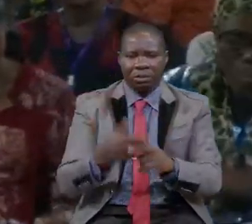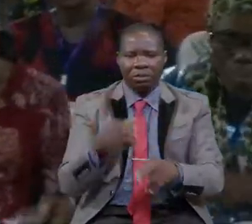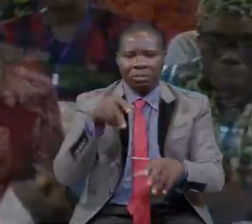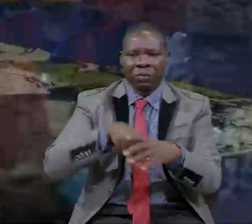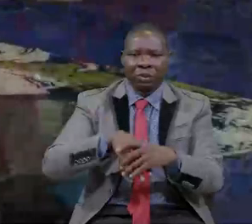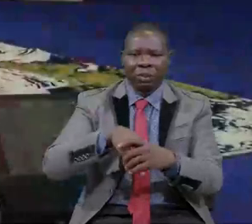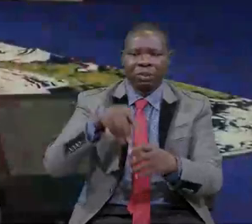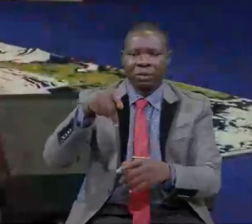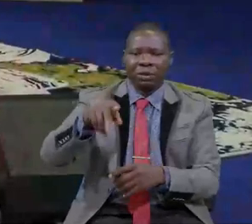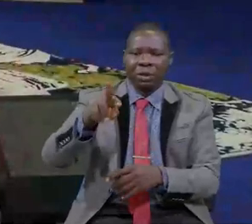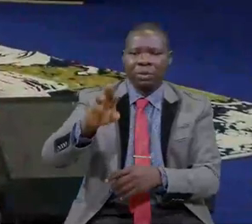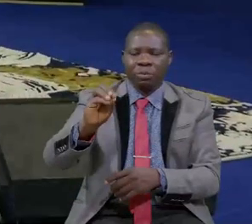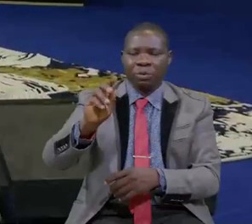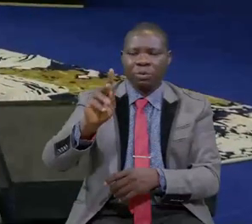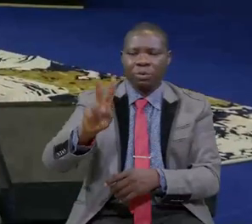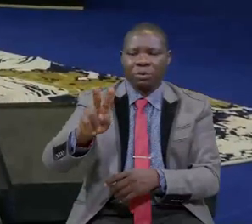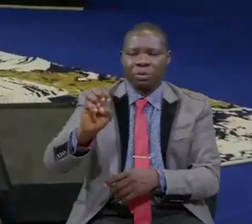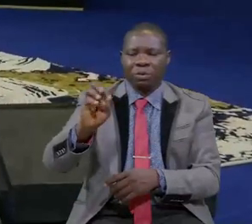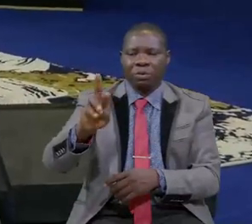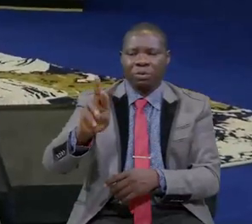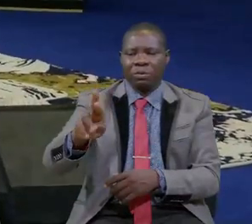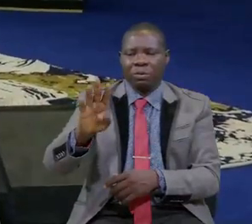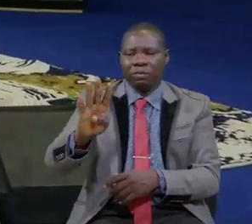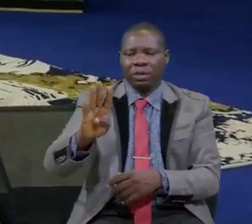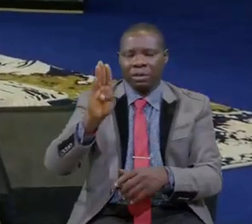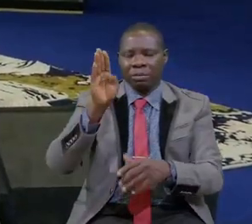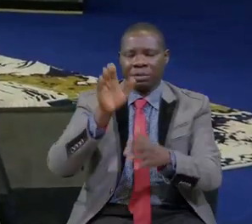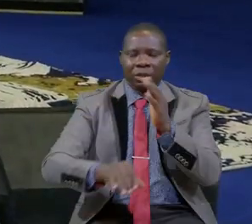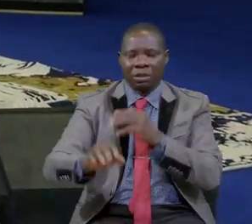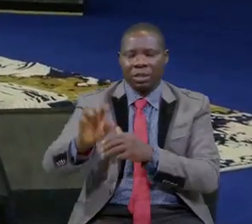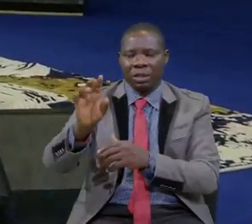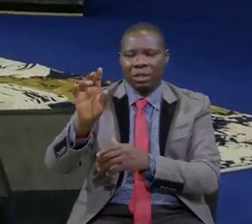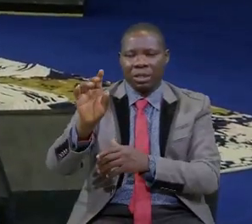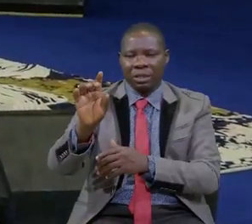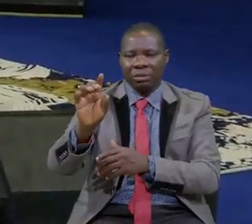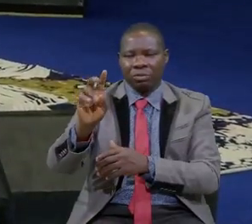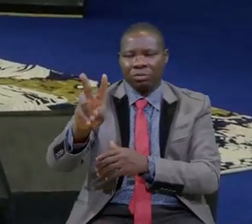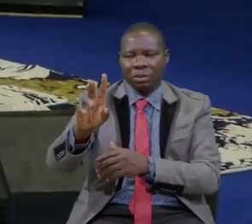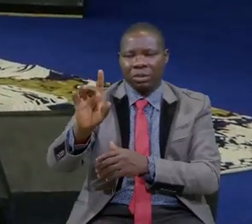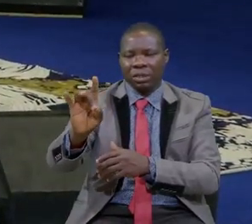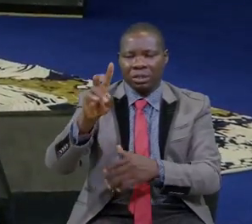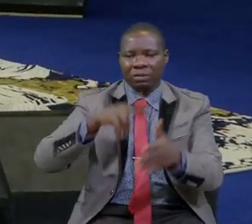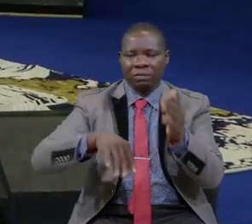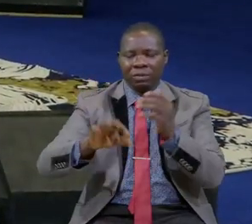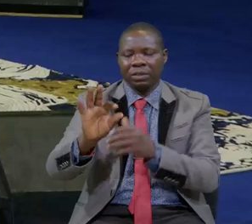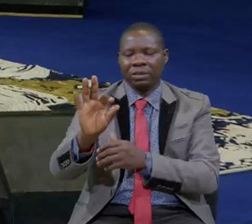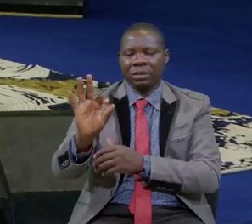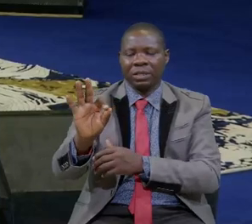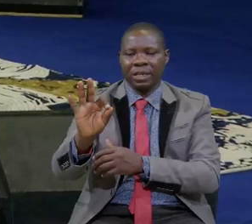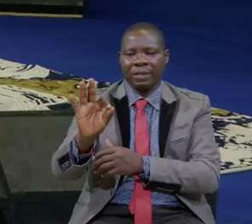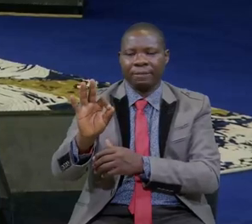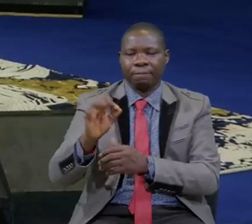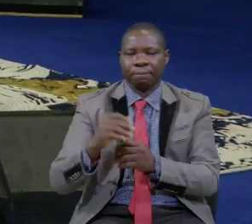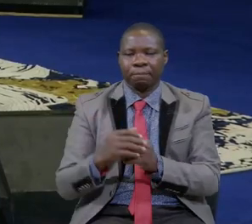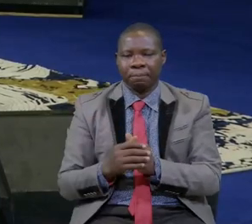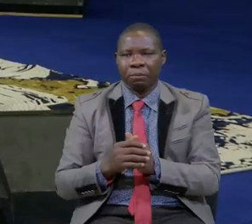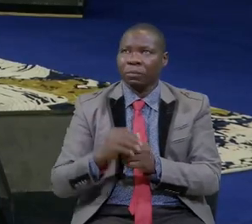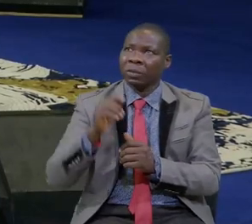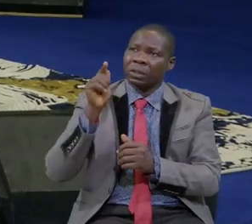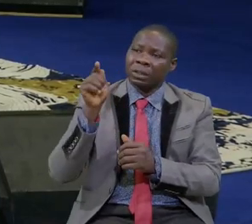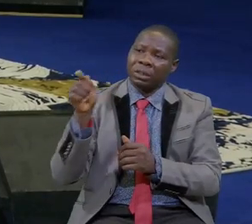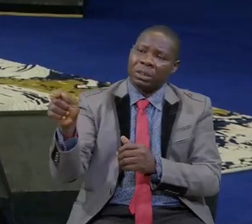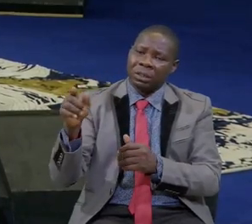28. We're reading from verse 9. Proverbs chapter 28, verse 9. He